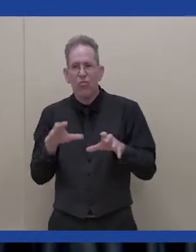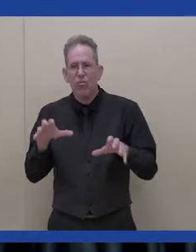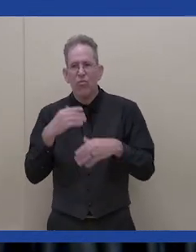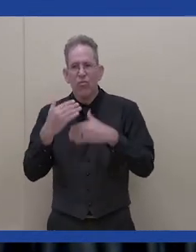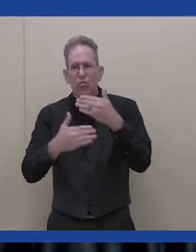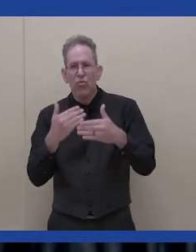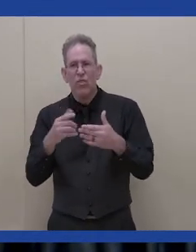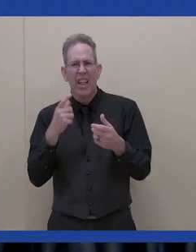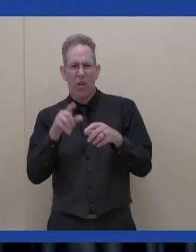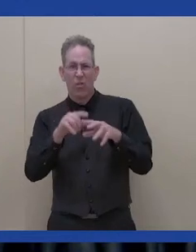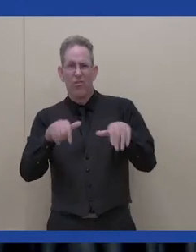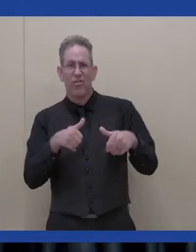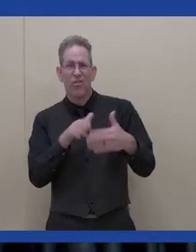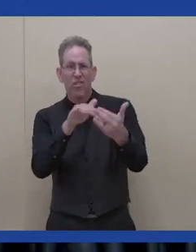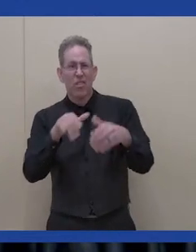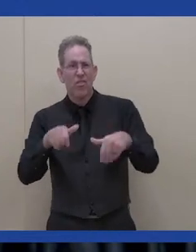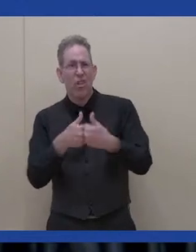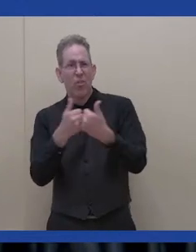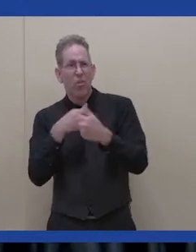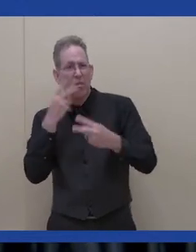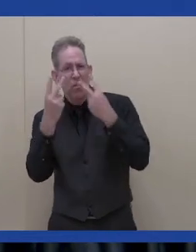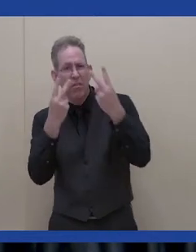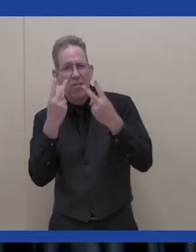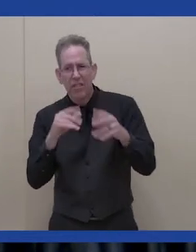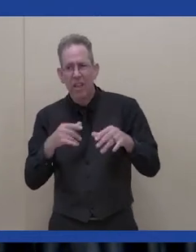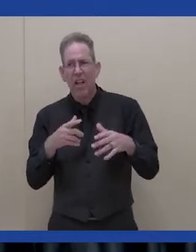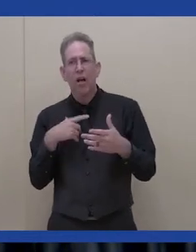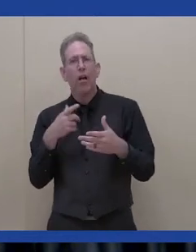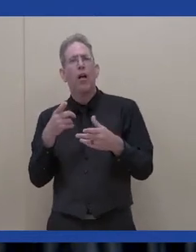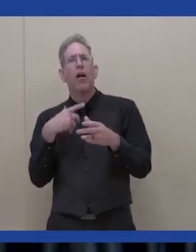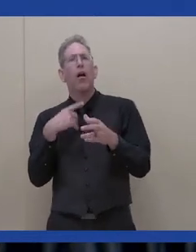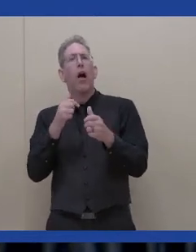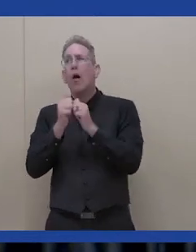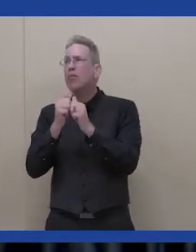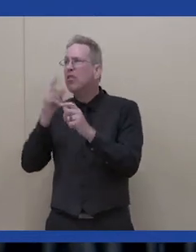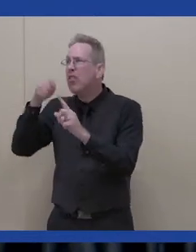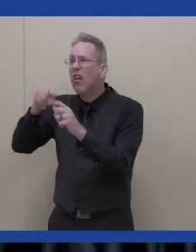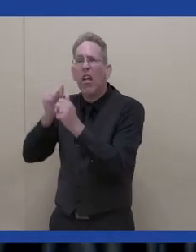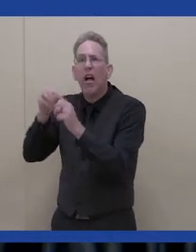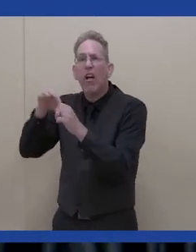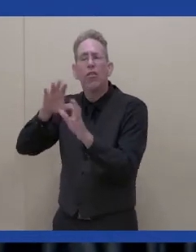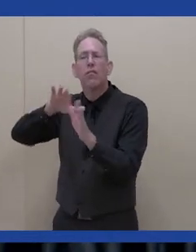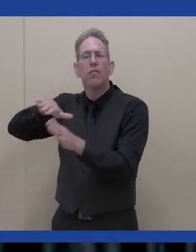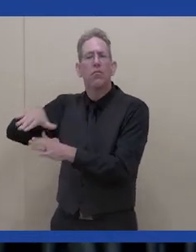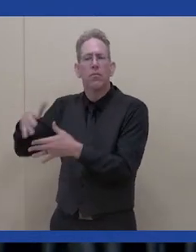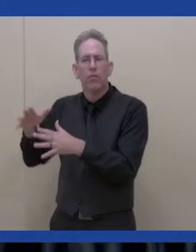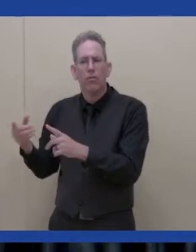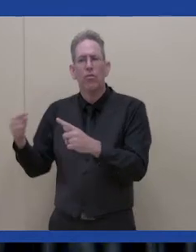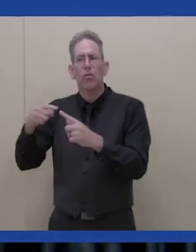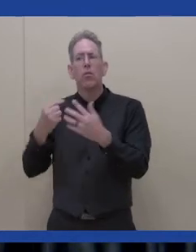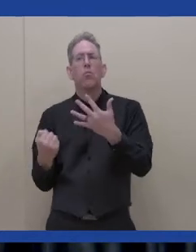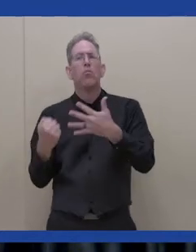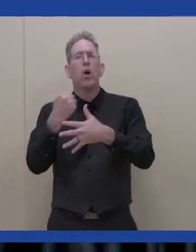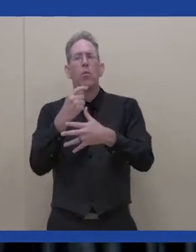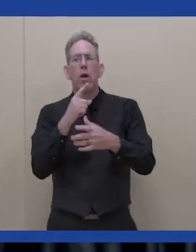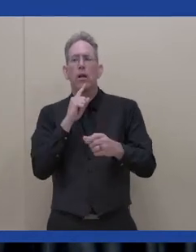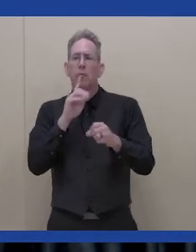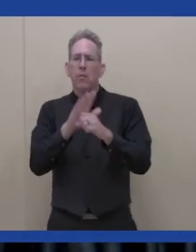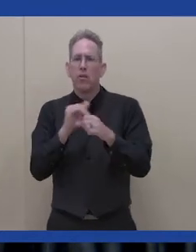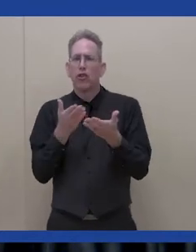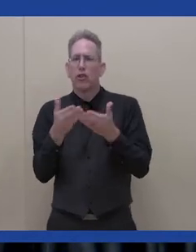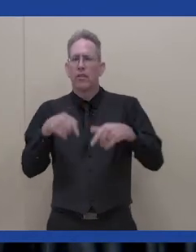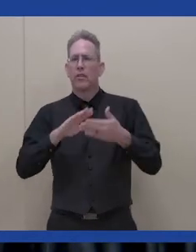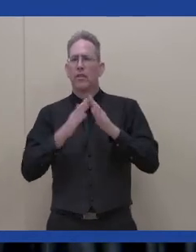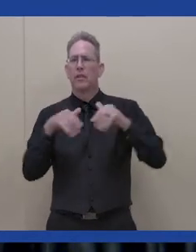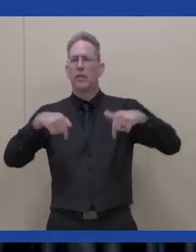political campaigns are over. We now turn towards a shared commitment for our city, and we will strive to partner, collaborate, and find